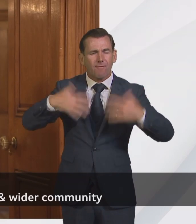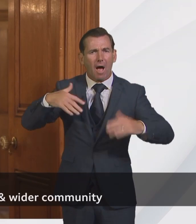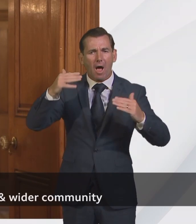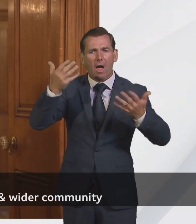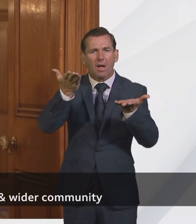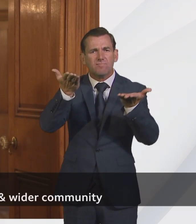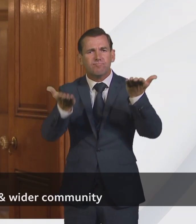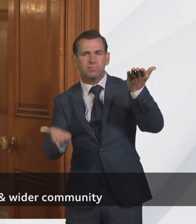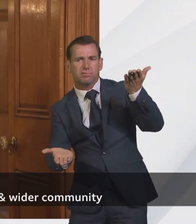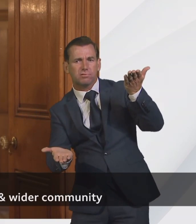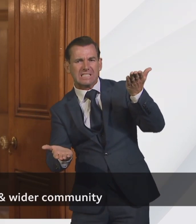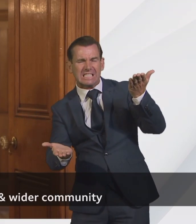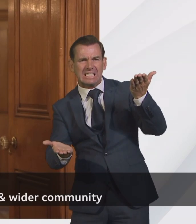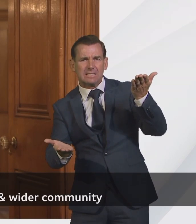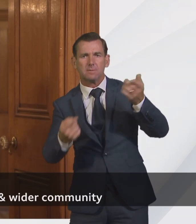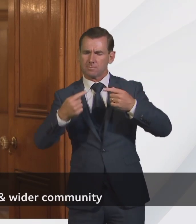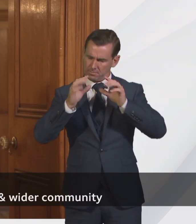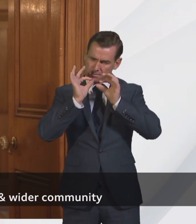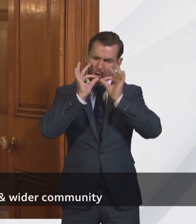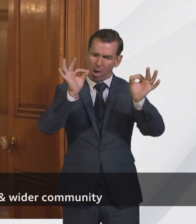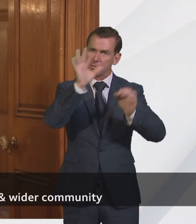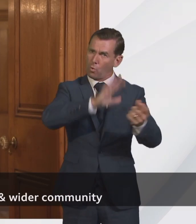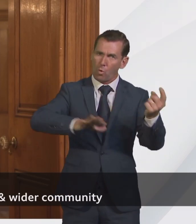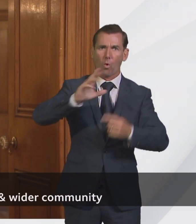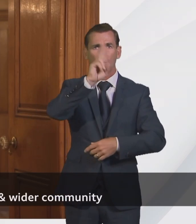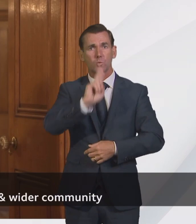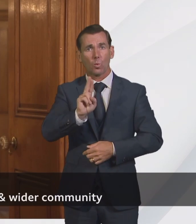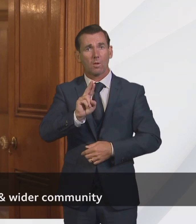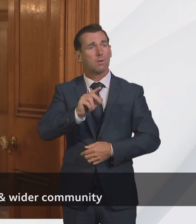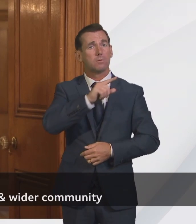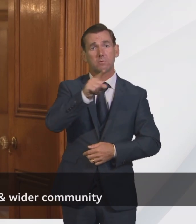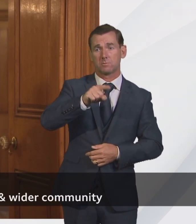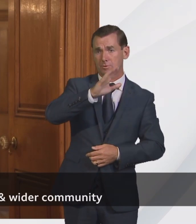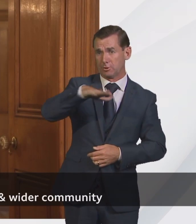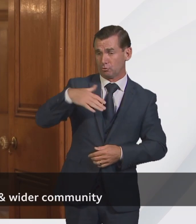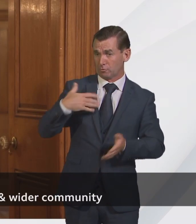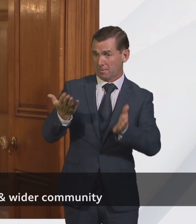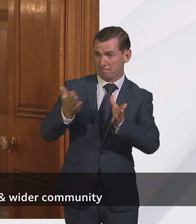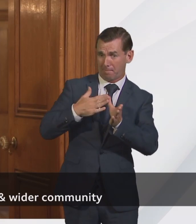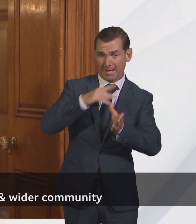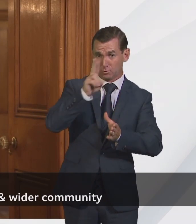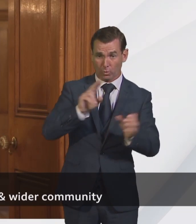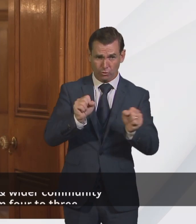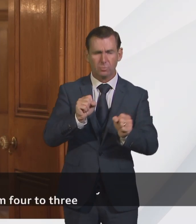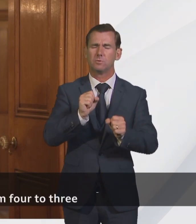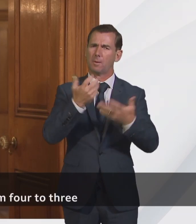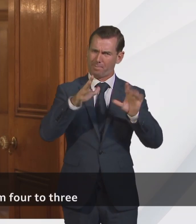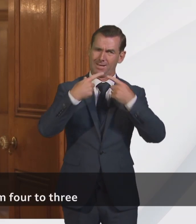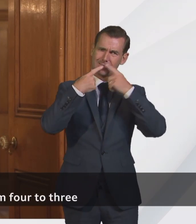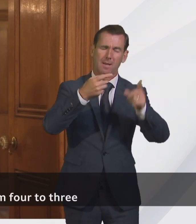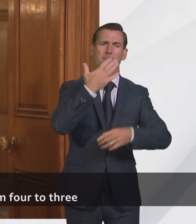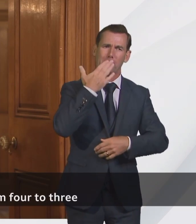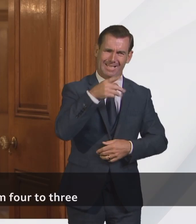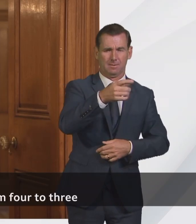please ask, do you want teachers to work this summer to help their pupils catch up? Yeah. Well, we've already set out, and